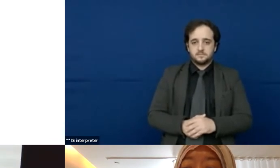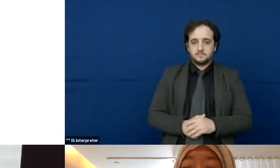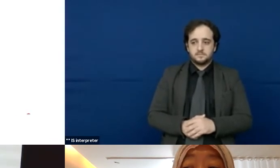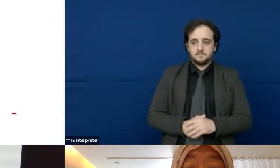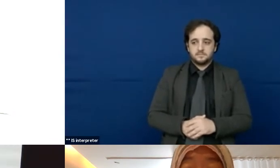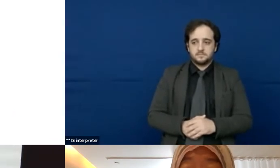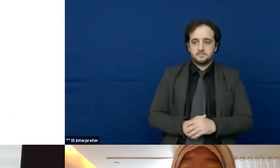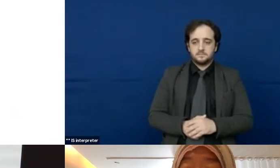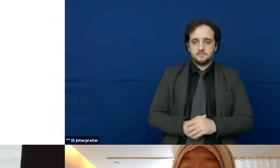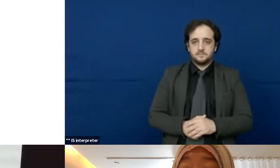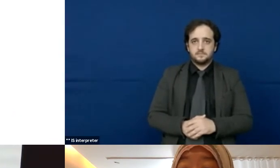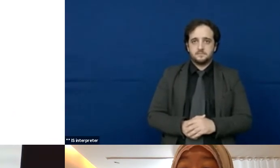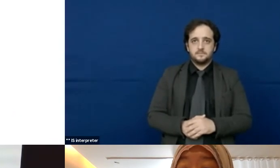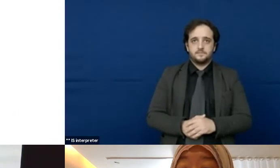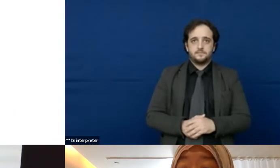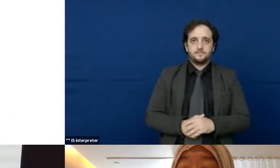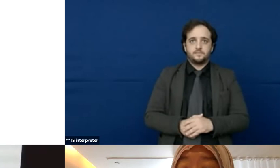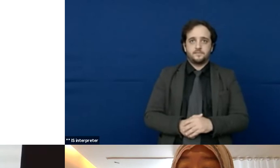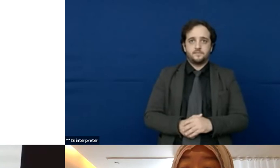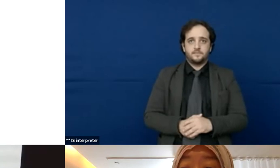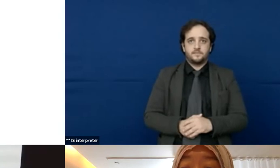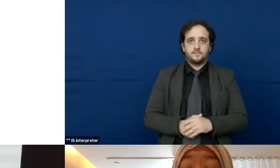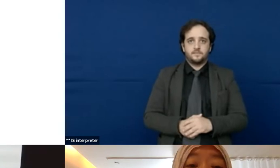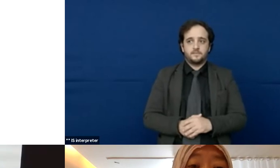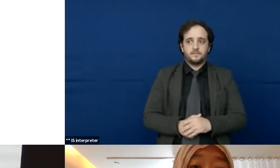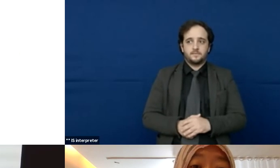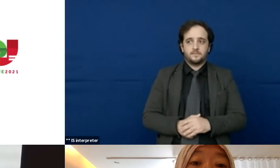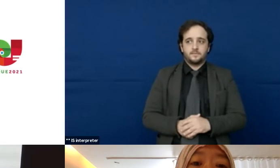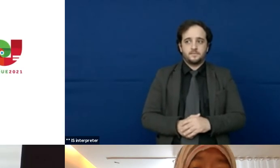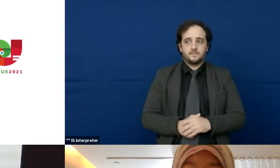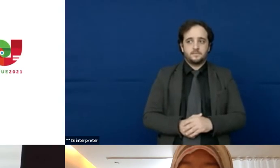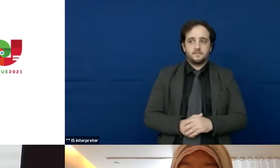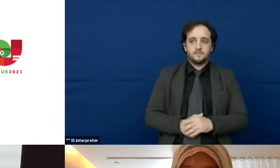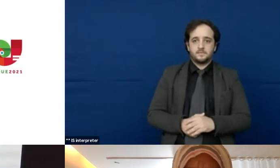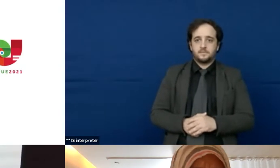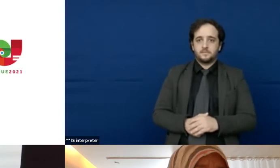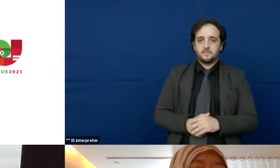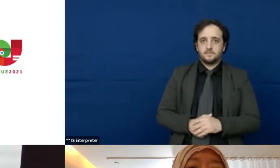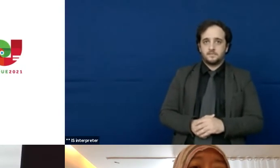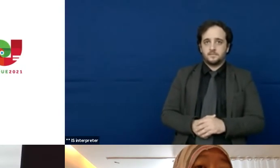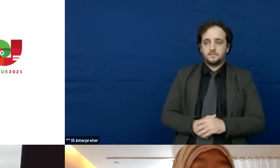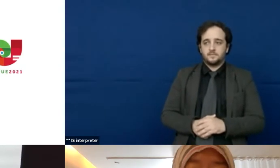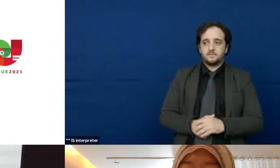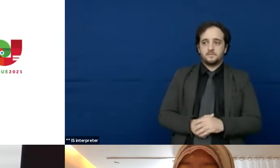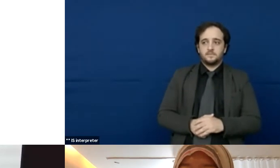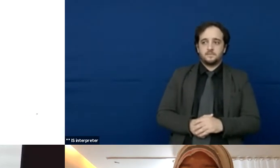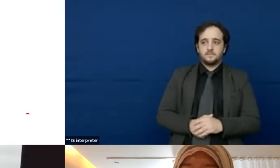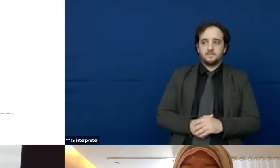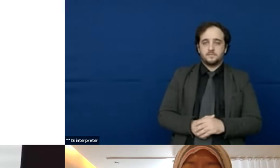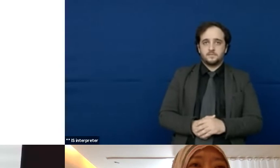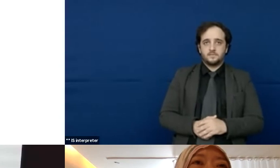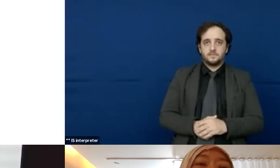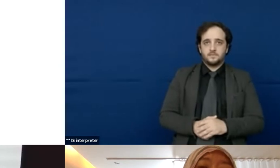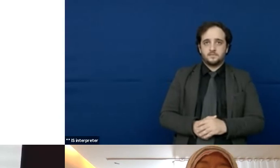collection of this data, and that data are used to inform policies and interventions. Now, last but not